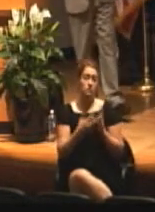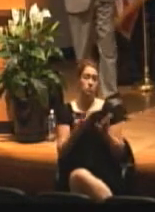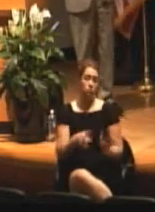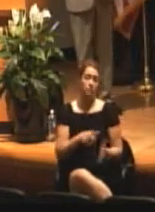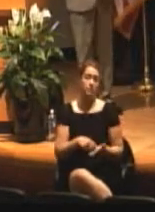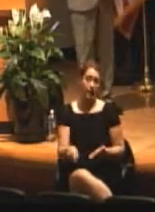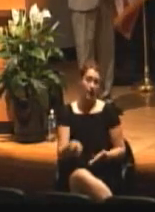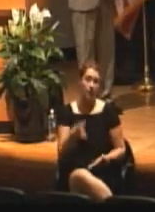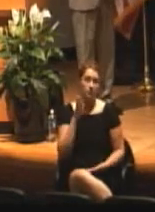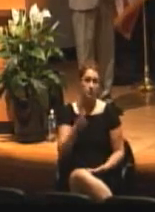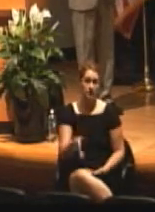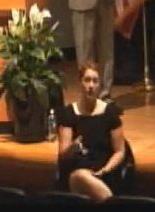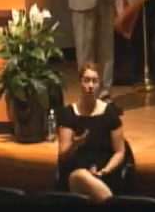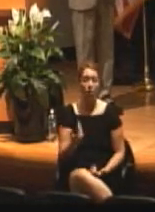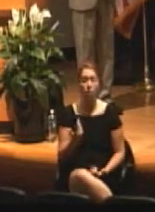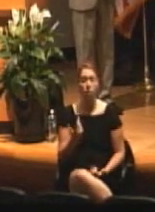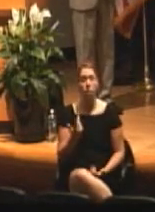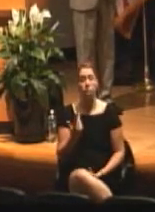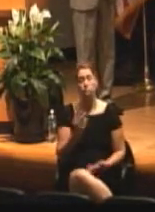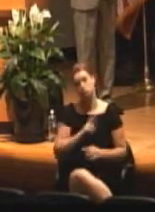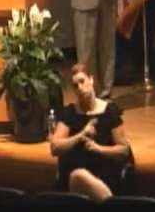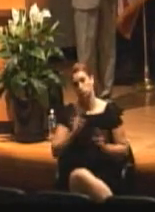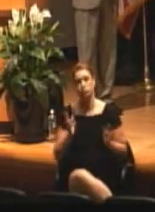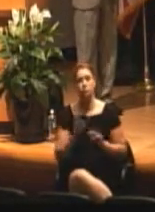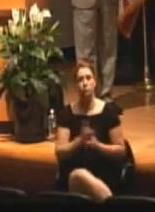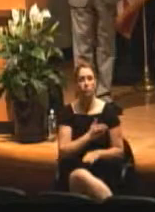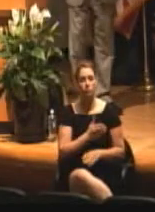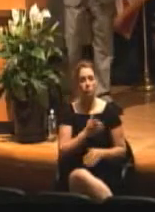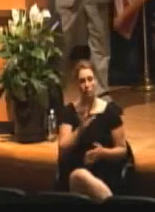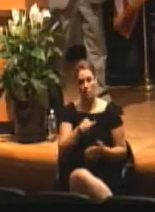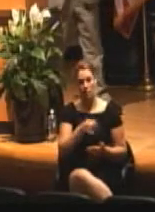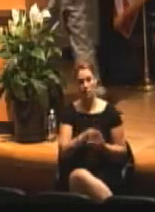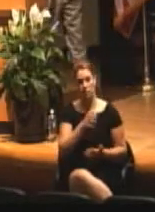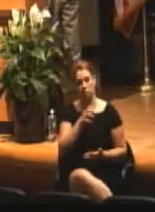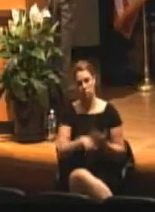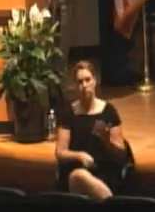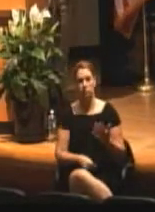it's there and in place before anything else happens to it.